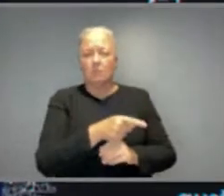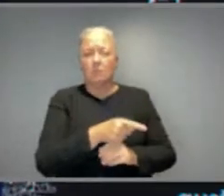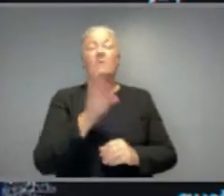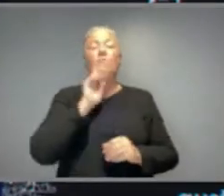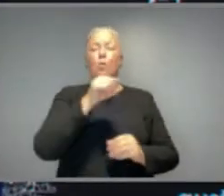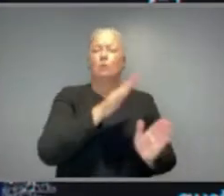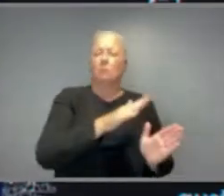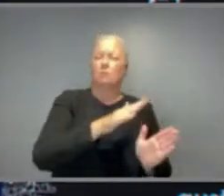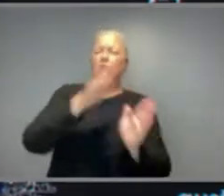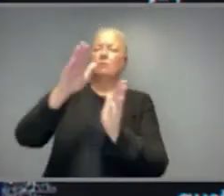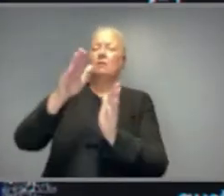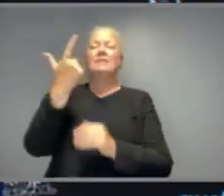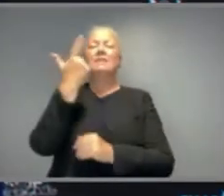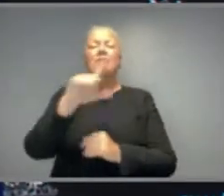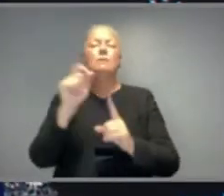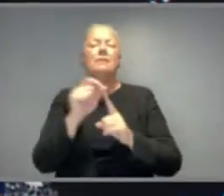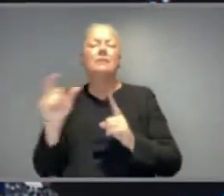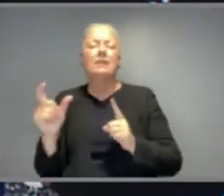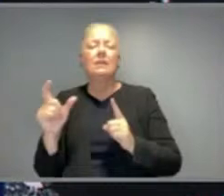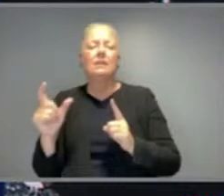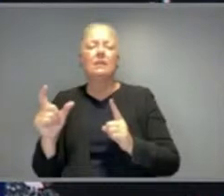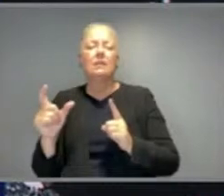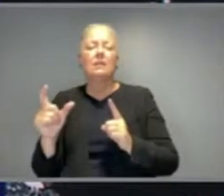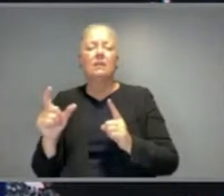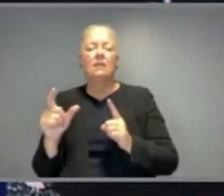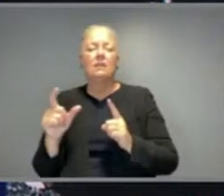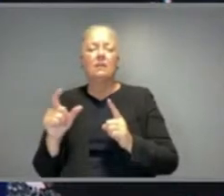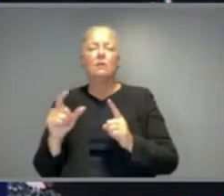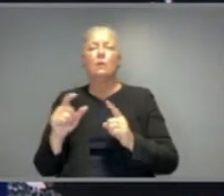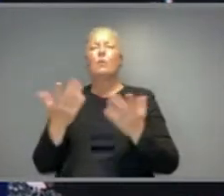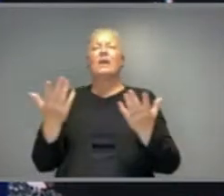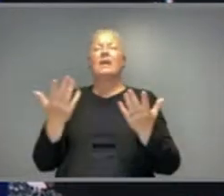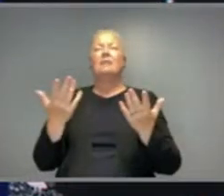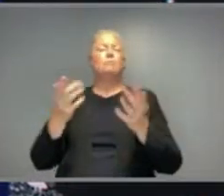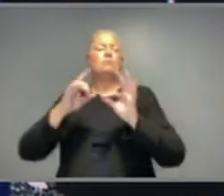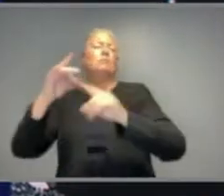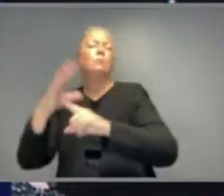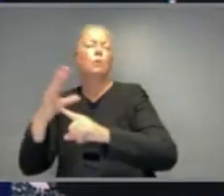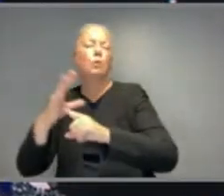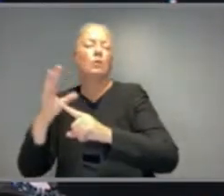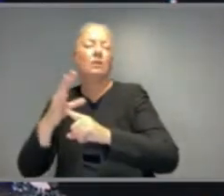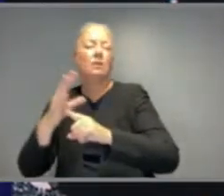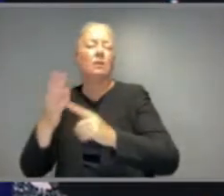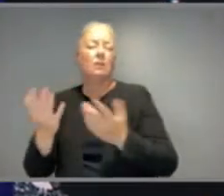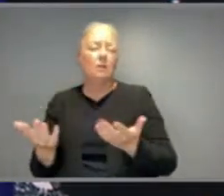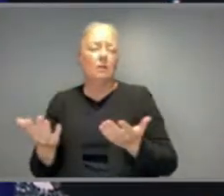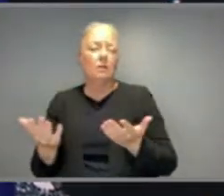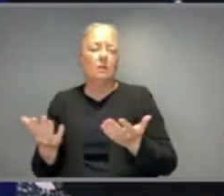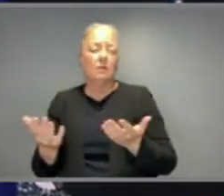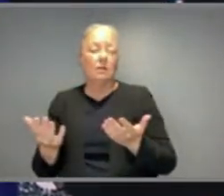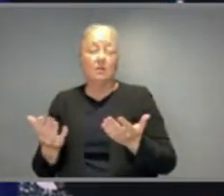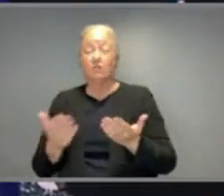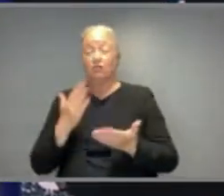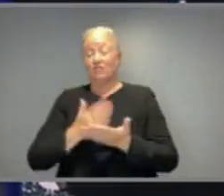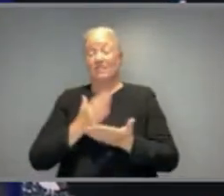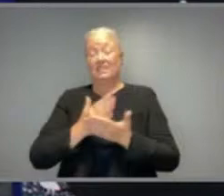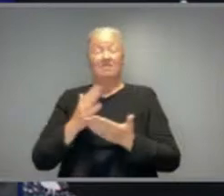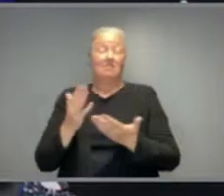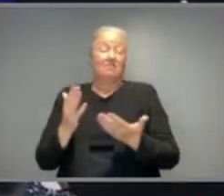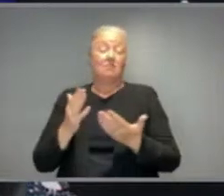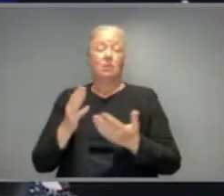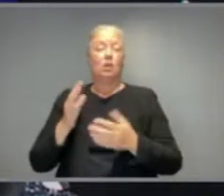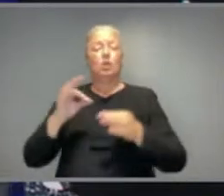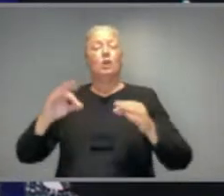next phase where that isn't as necessary or at all necessary, and certainly almost completely unnecessary once you get